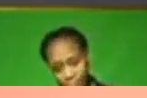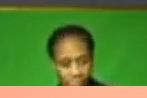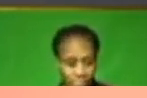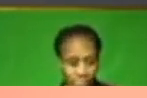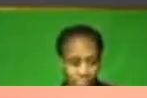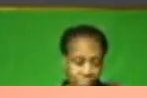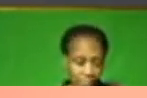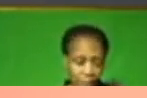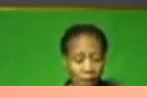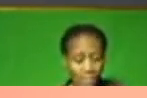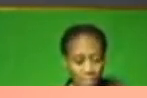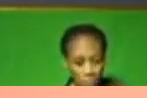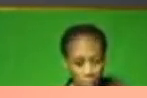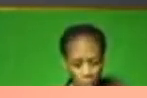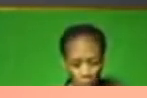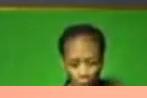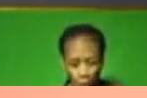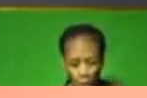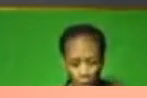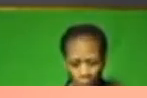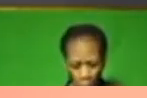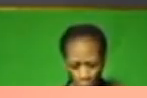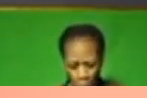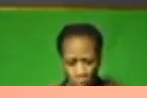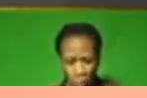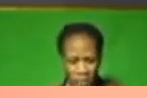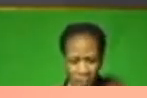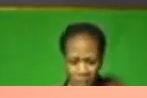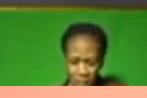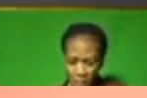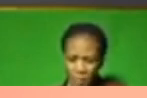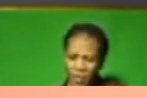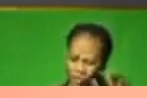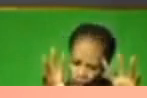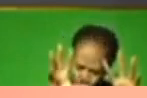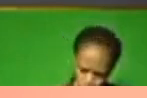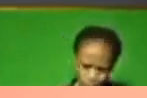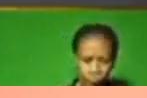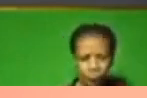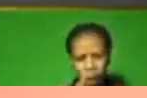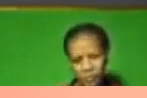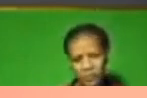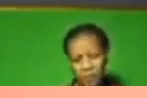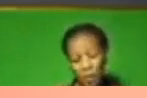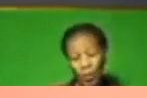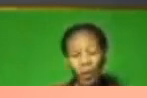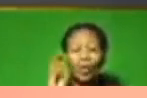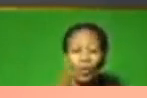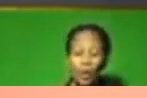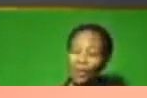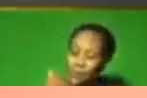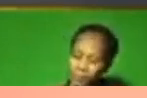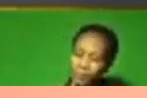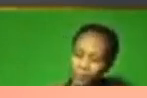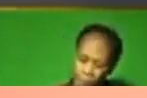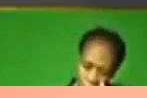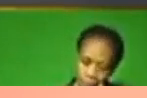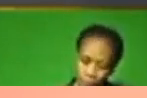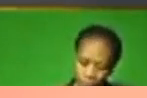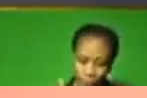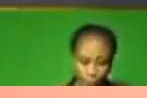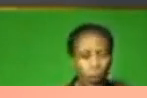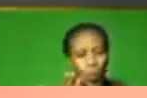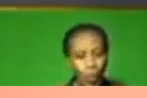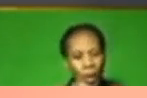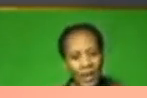conflicts that are ongoing there are brought to an end. And we will continue to work with various of our